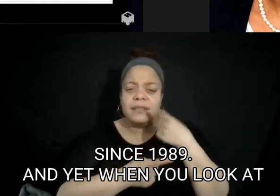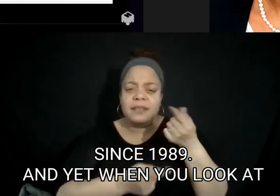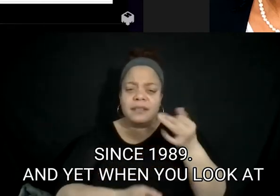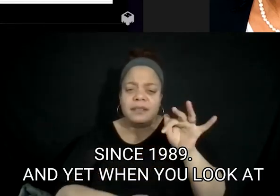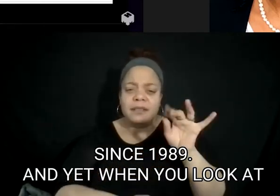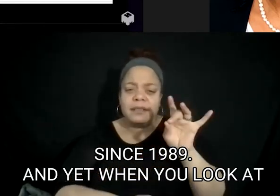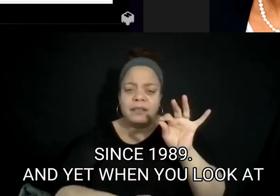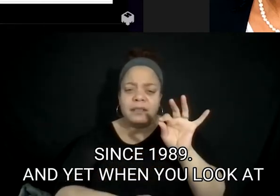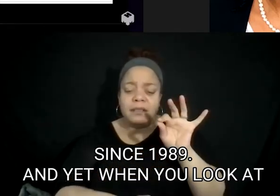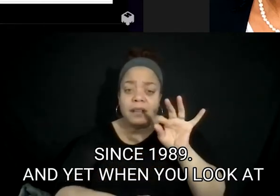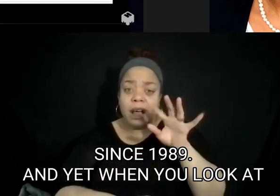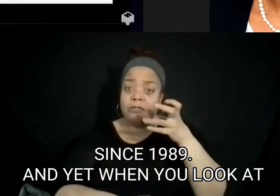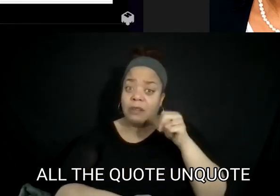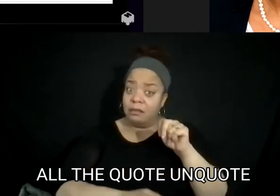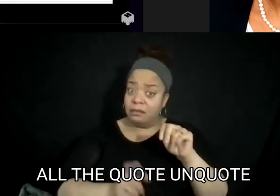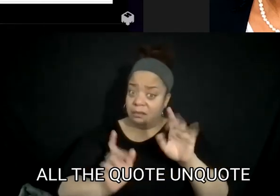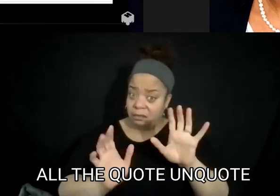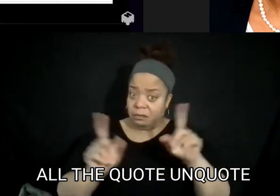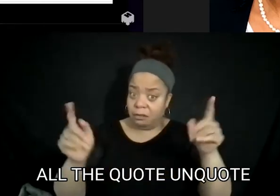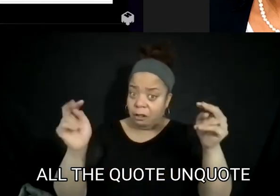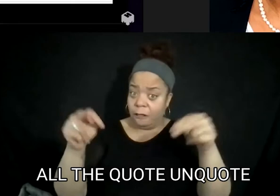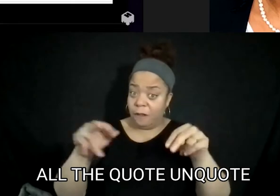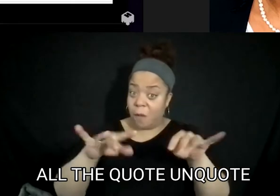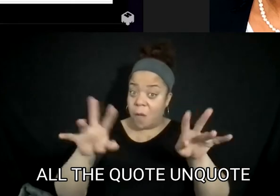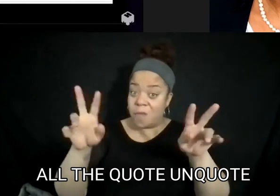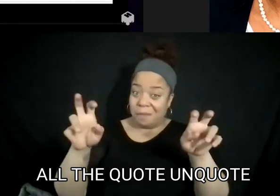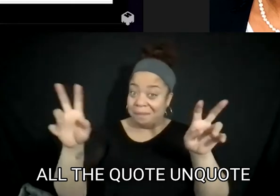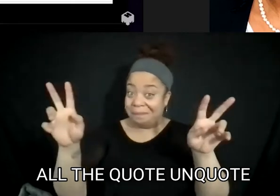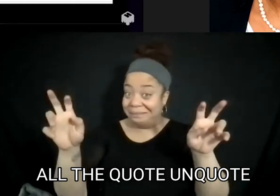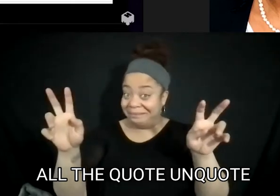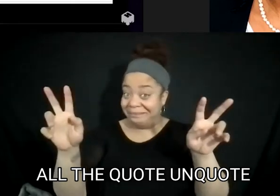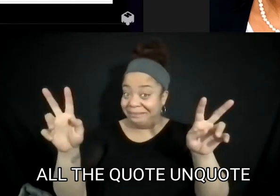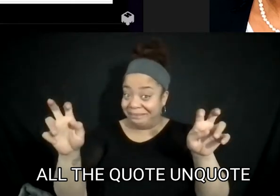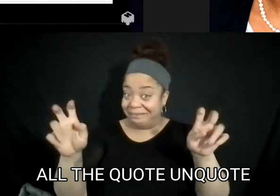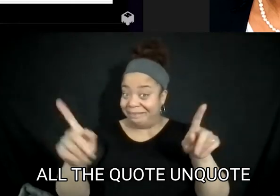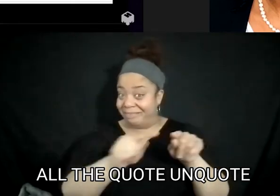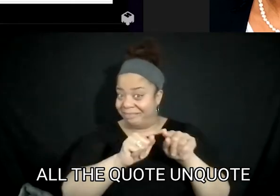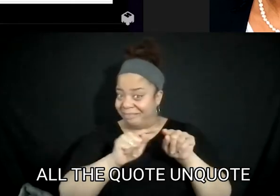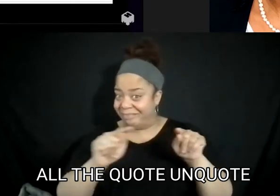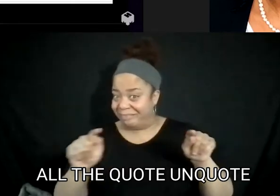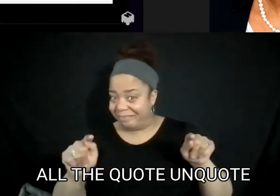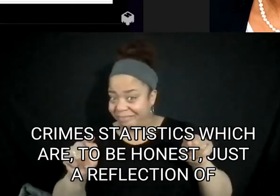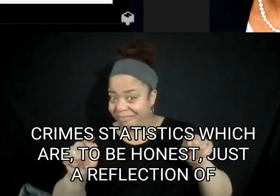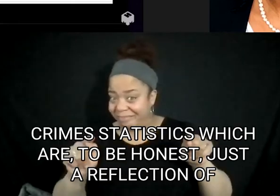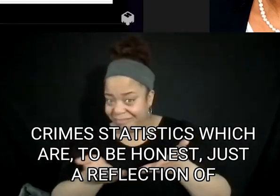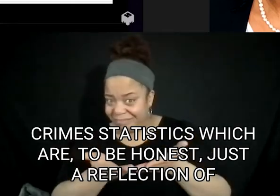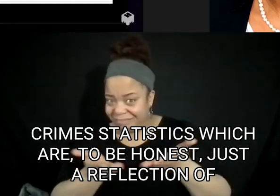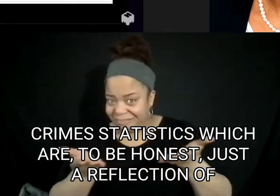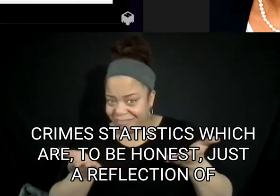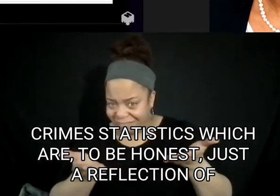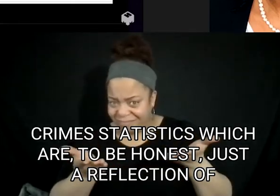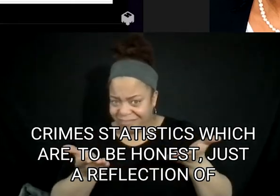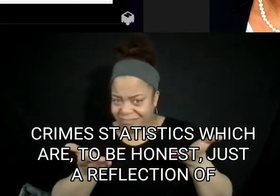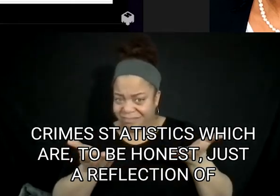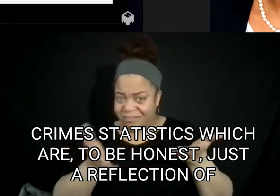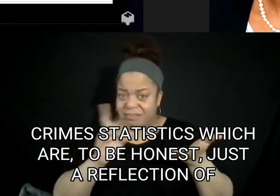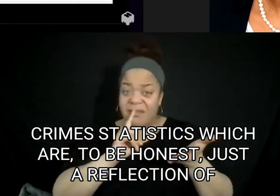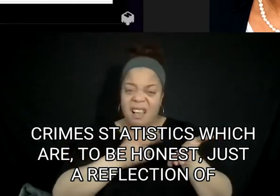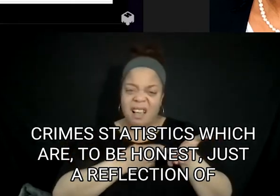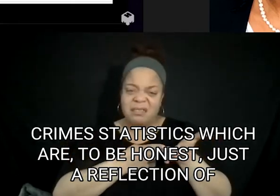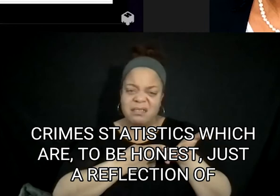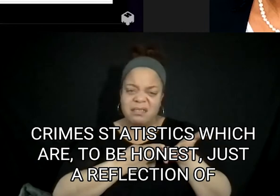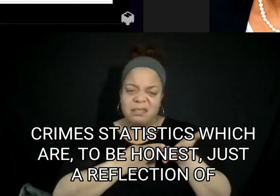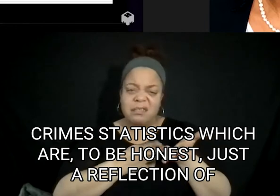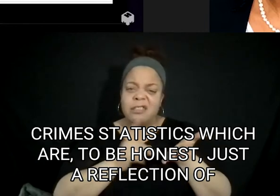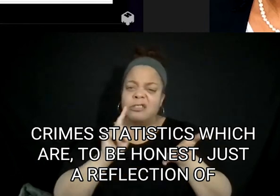which are, to be honest, just a reflection of racist over-policing, it shows that crime has been consistently declining